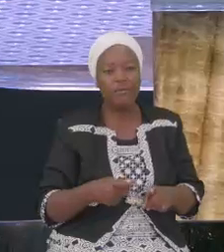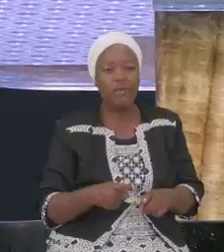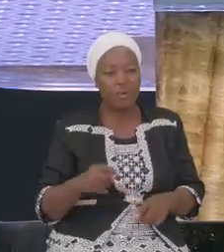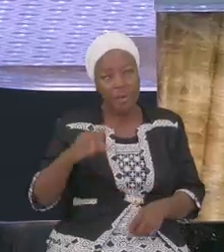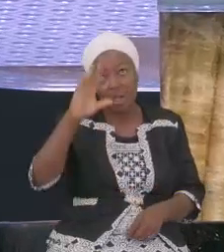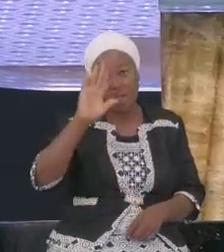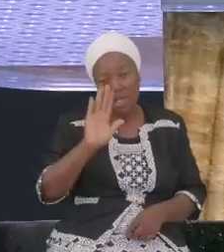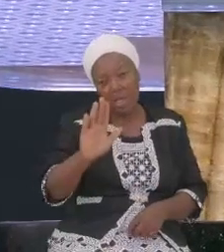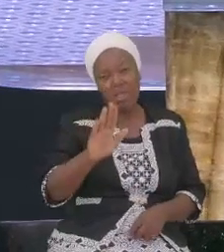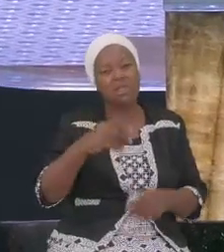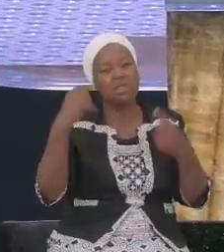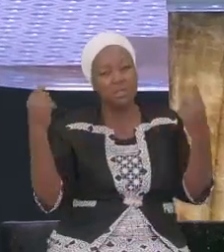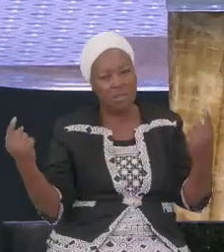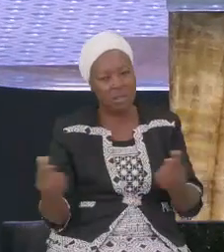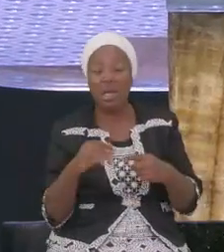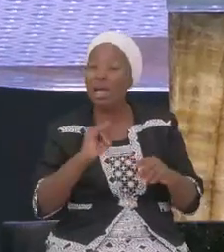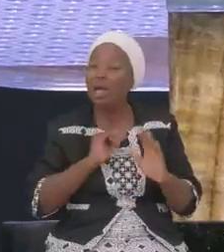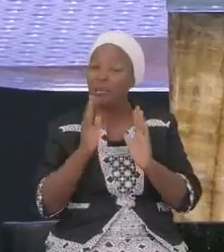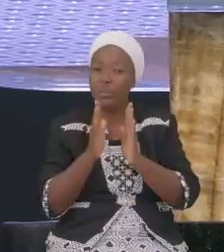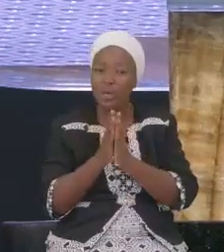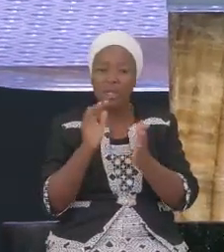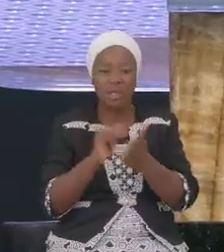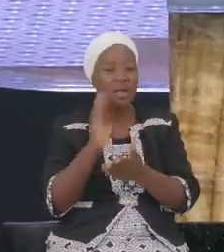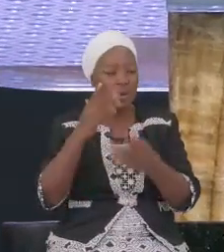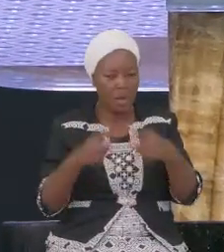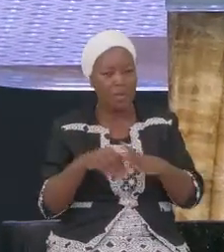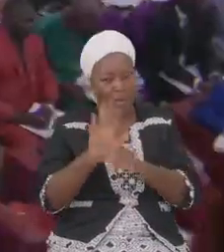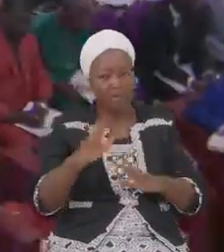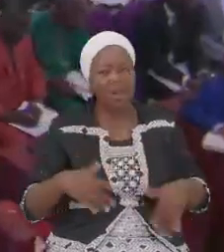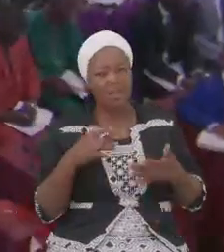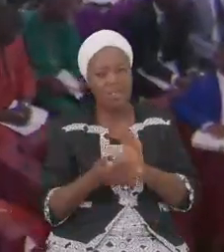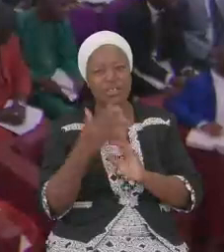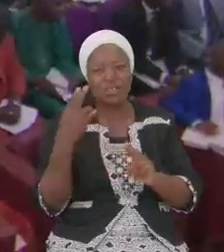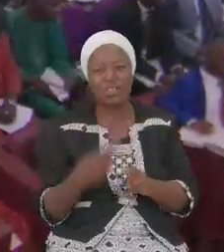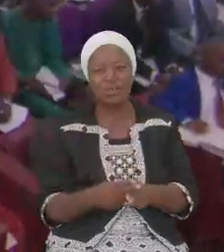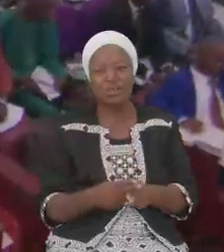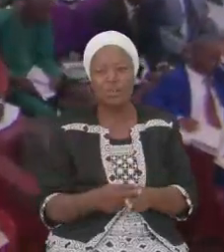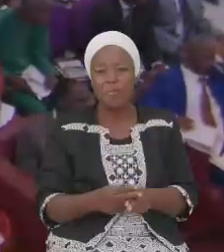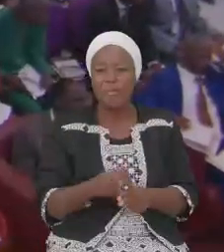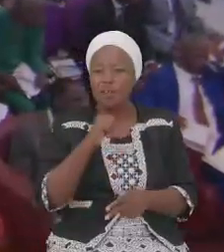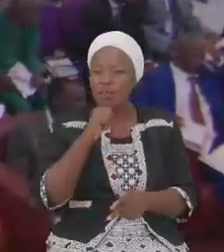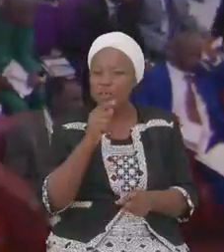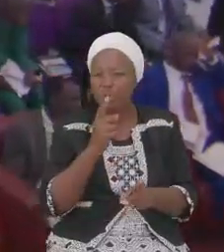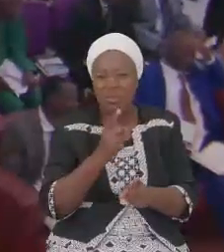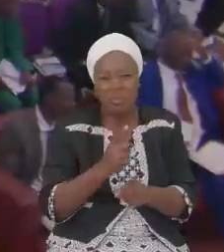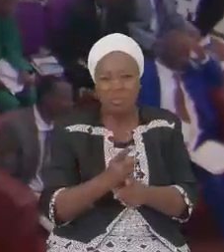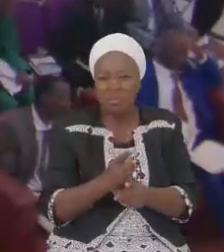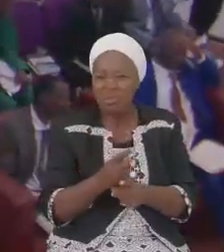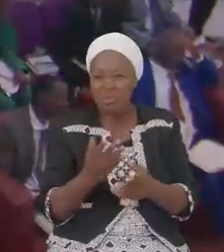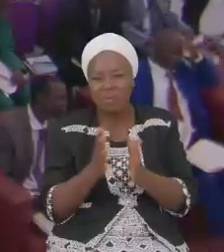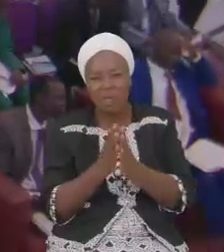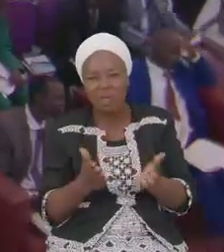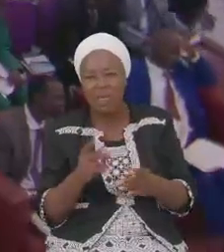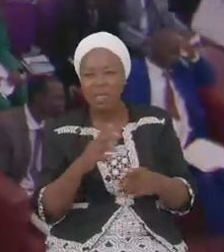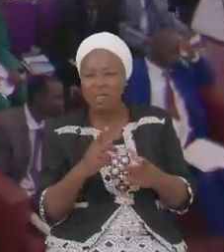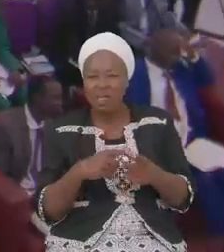his iniquities. I pray that will happen in your life. Not just bread and butter. Yes, provision of bread